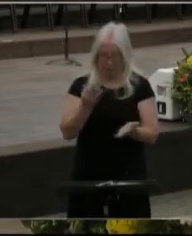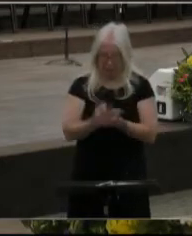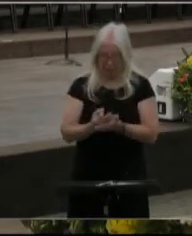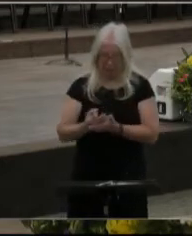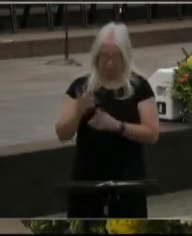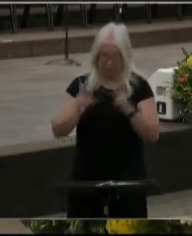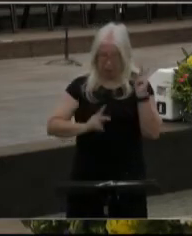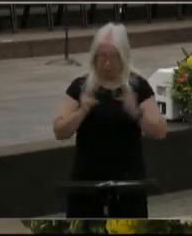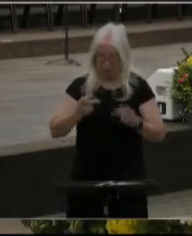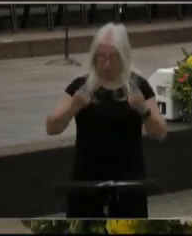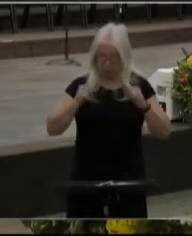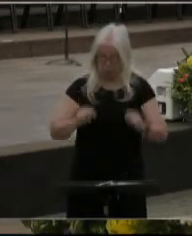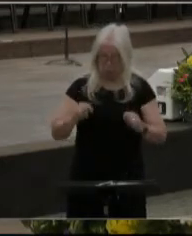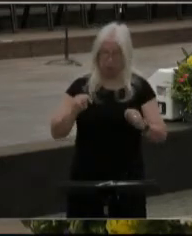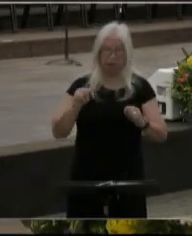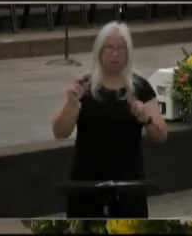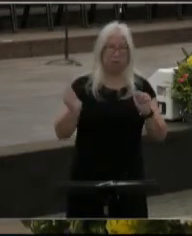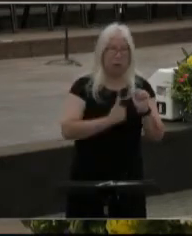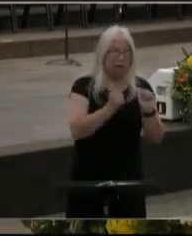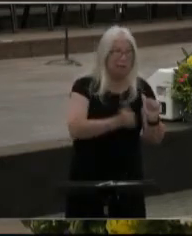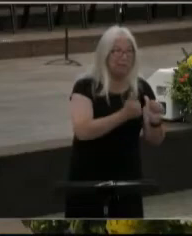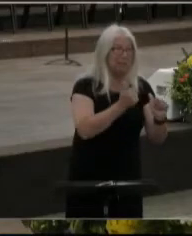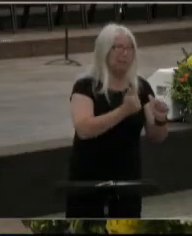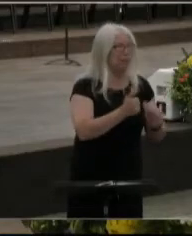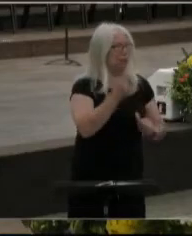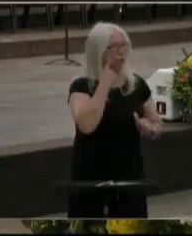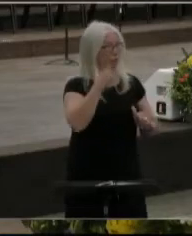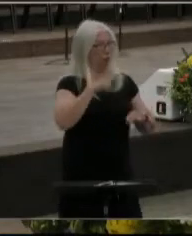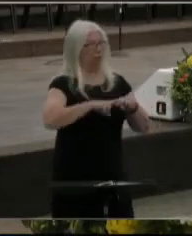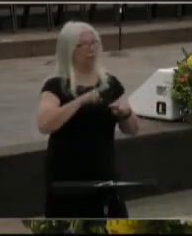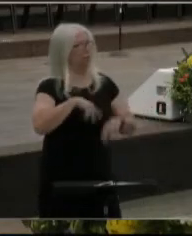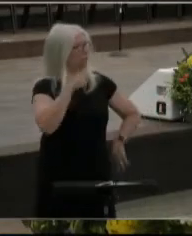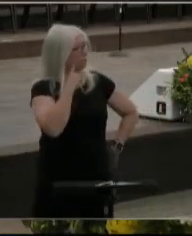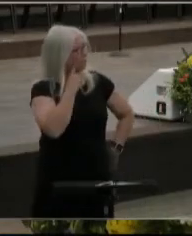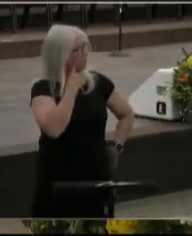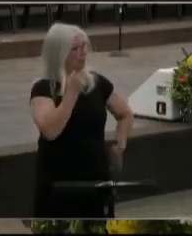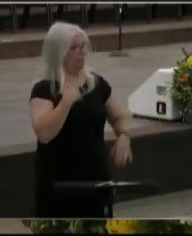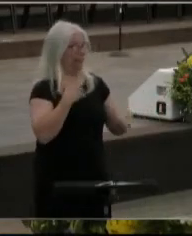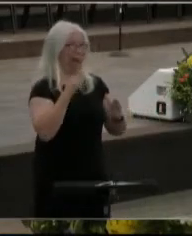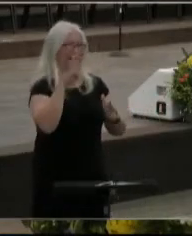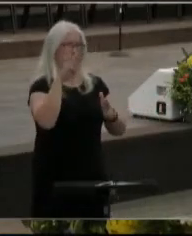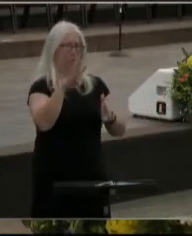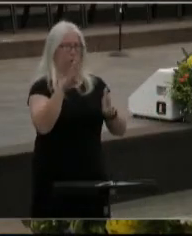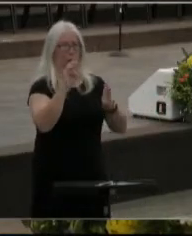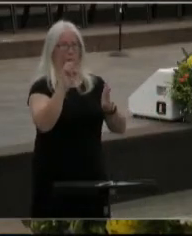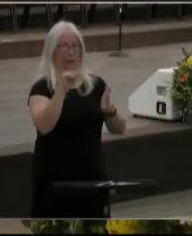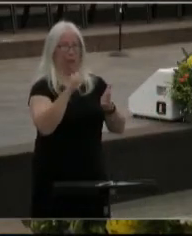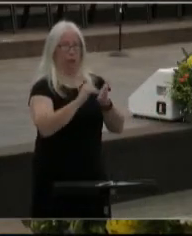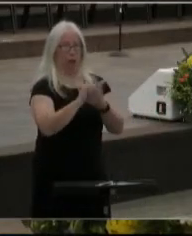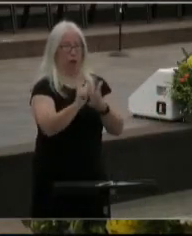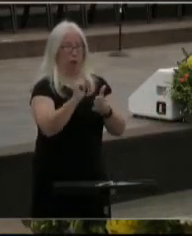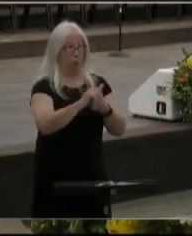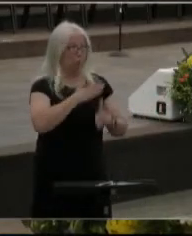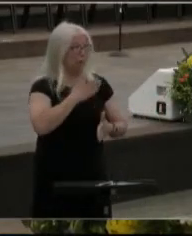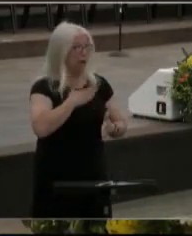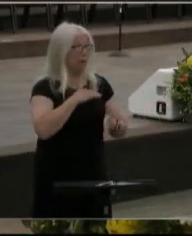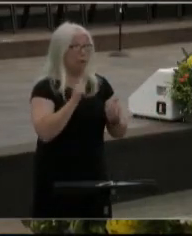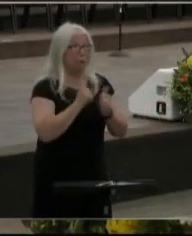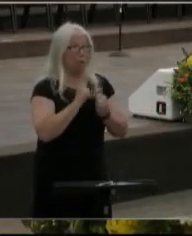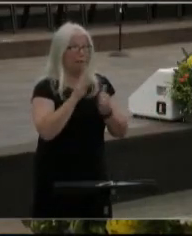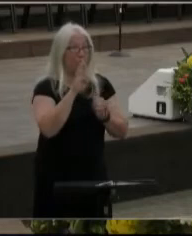and people are trying to chase. And you would think that if you and I are sitting here going, hey, you know, if I had $4 billion, would you be happy